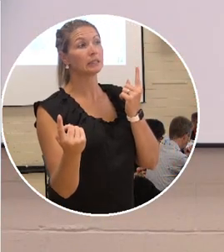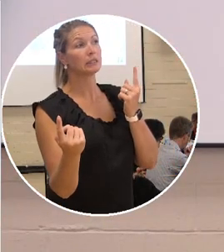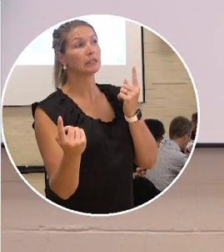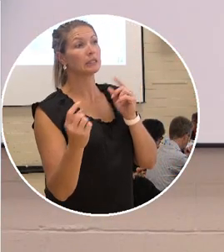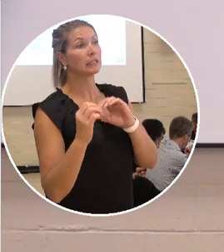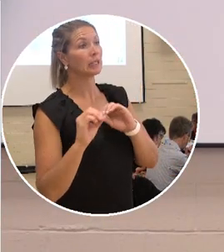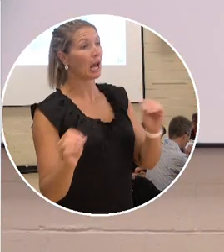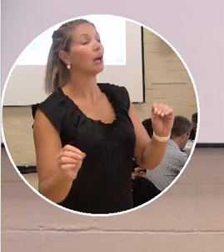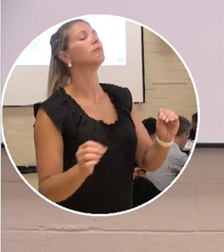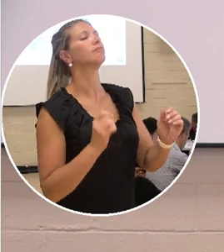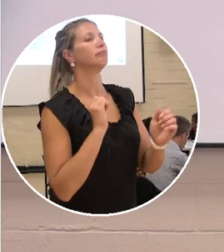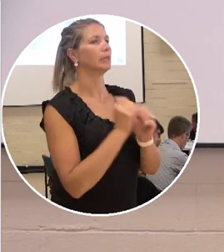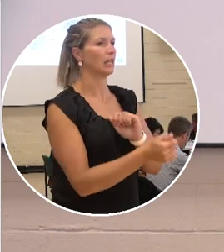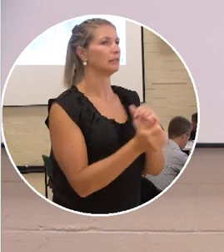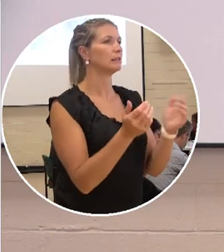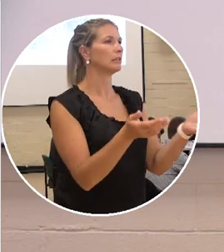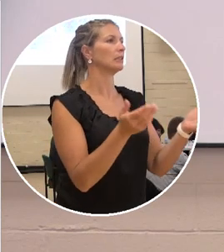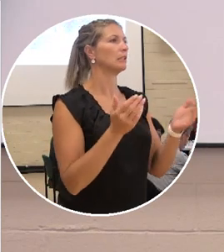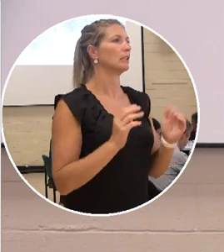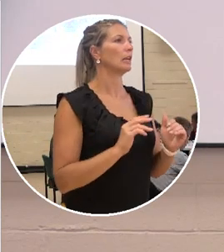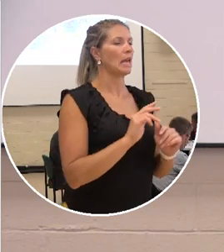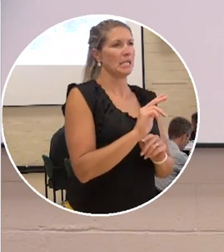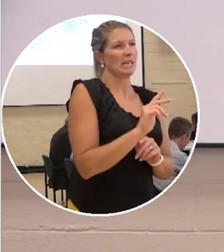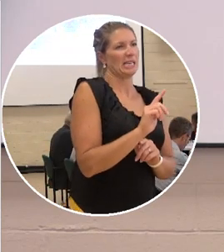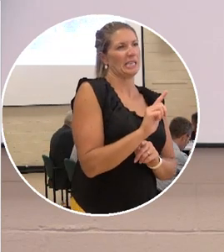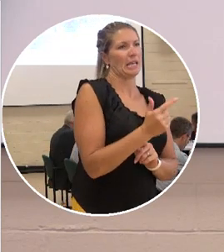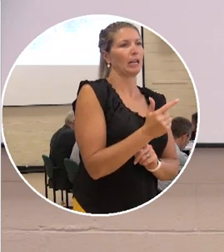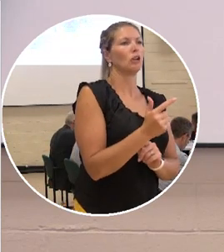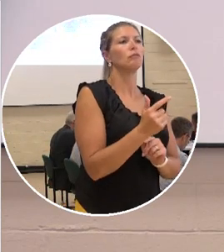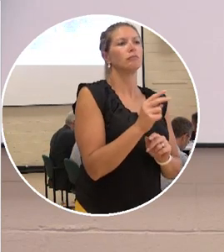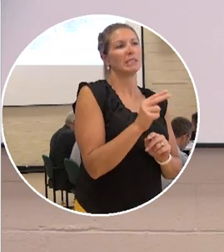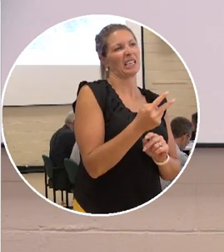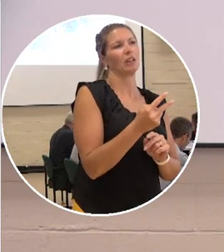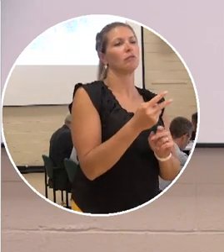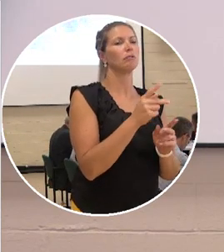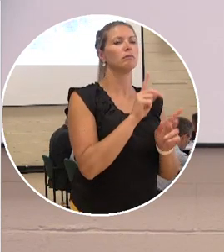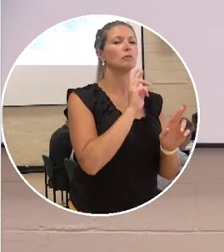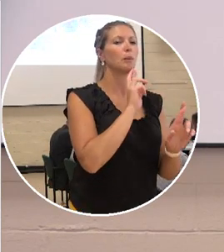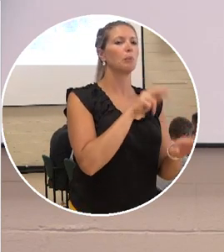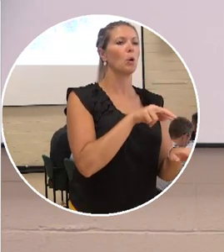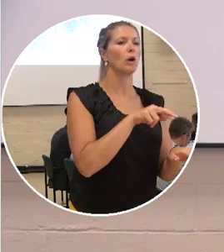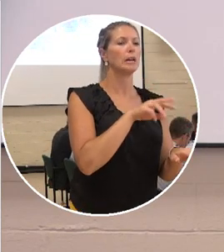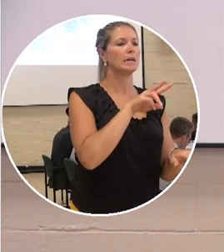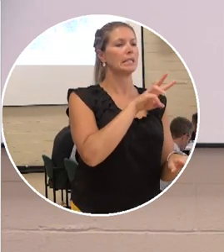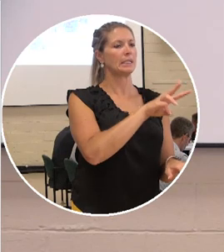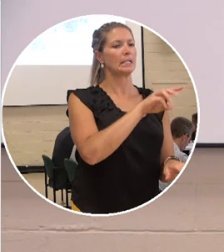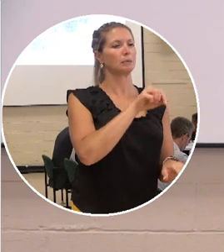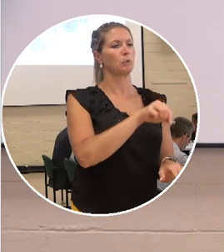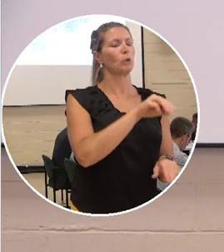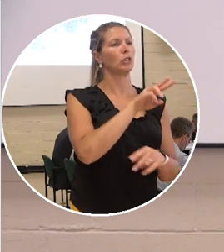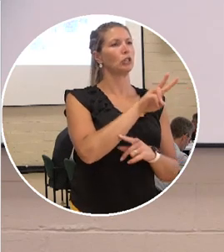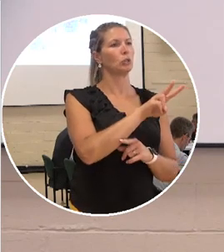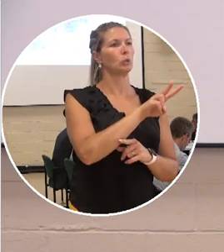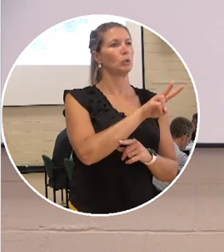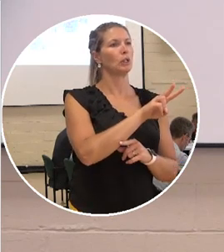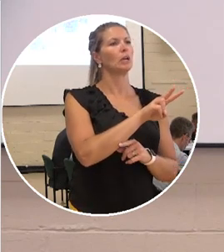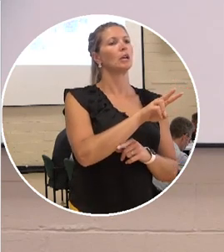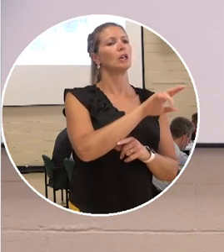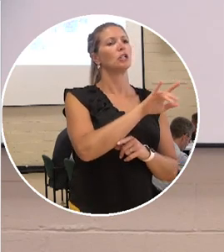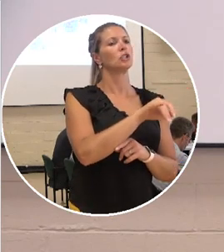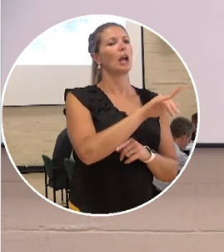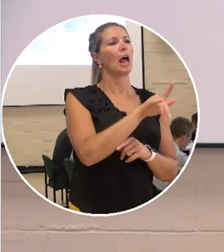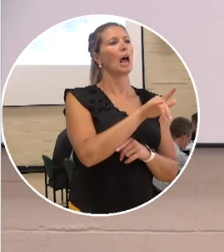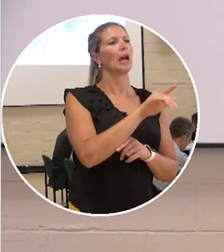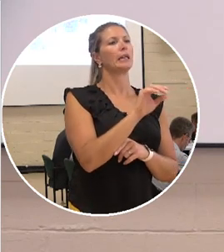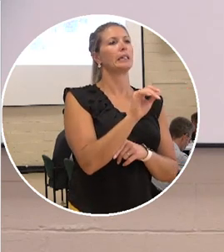carries. Second report feedback is on 6.2 Finance and Operations Report for July 9th meeting. And